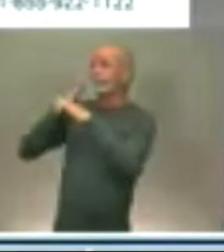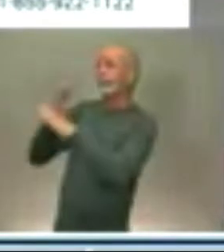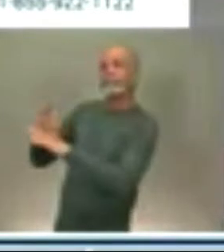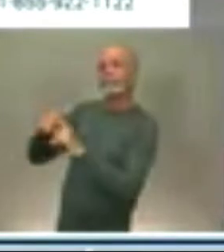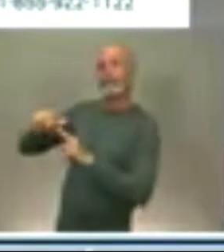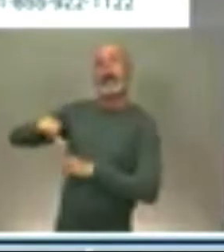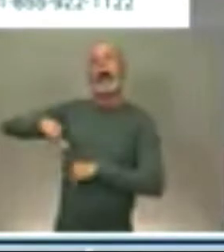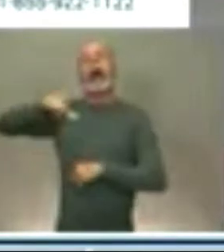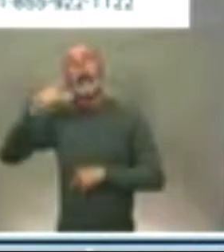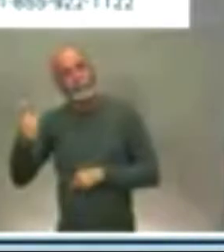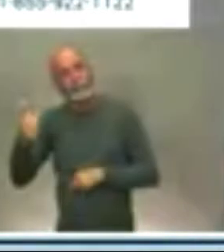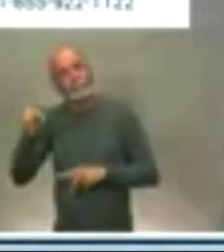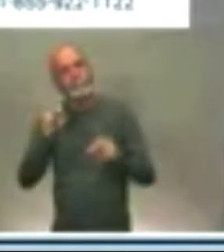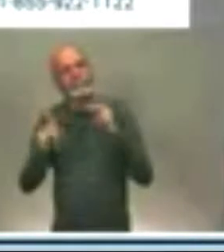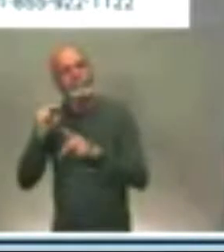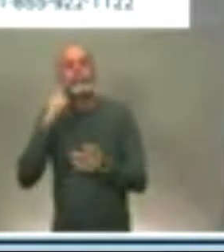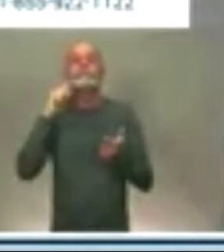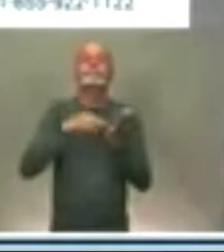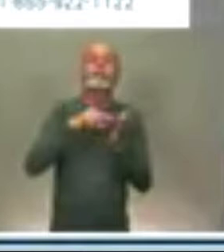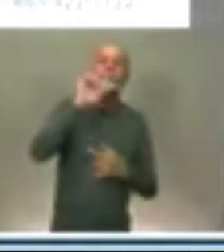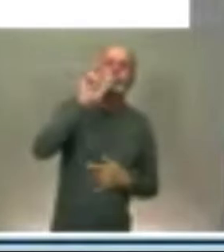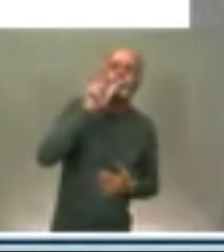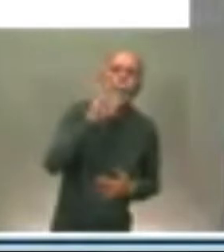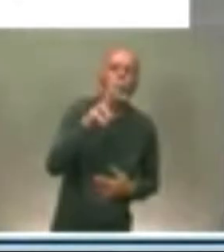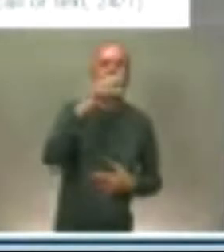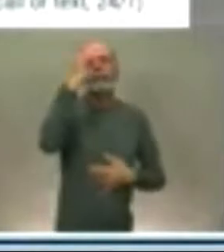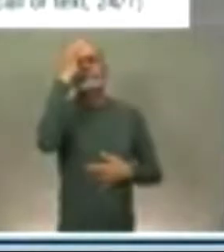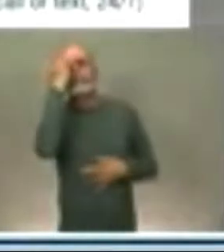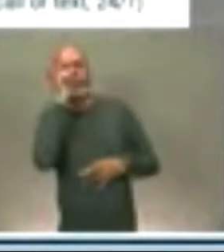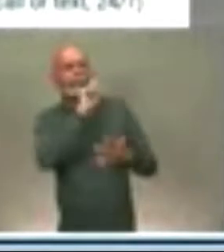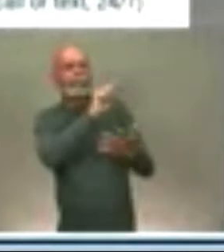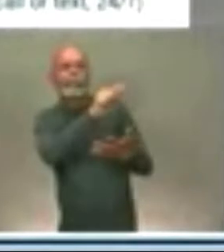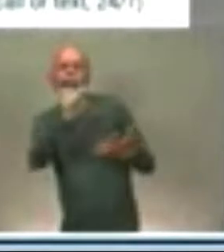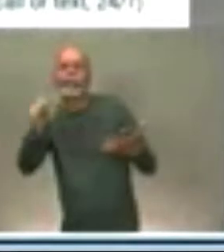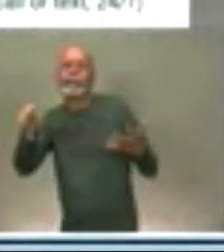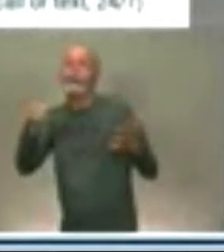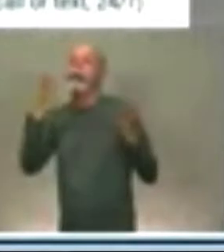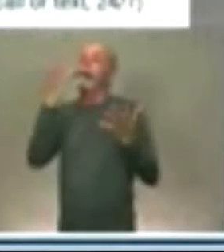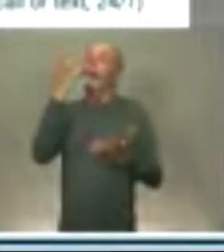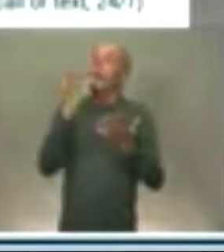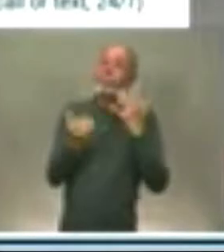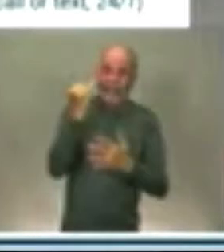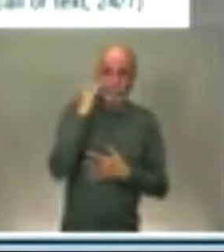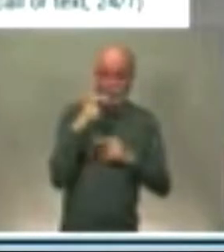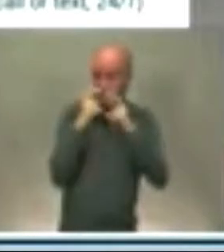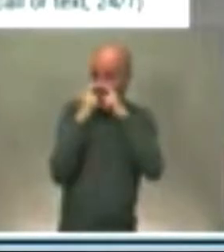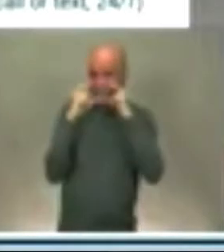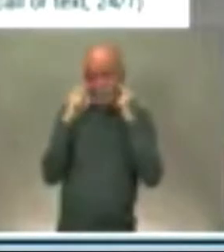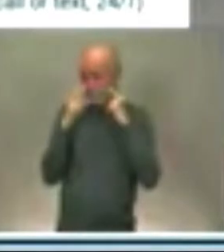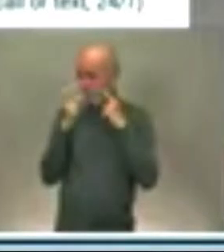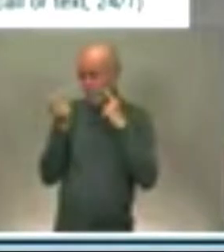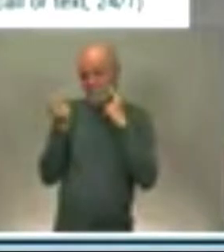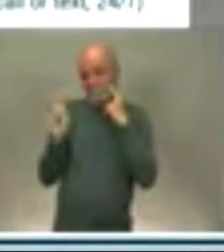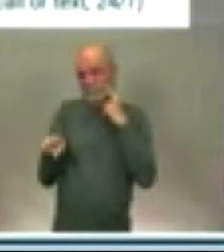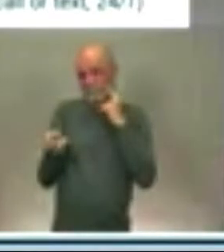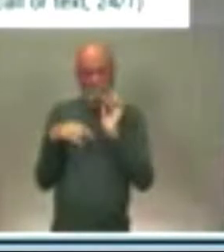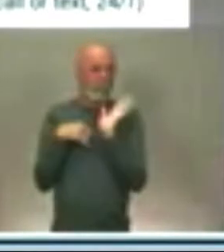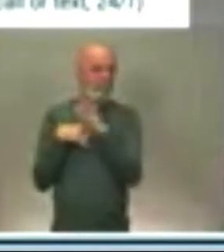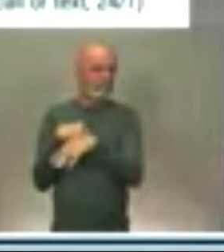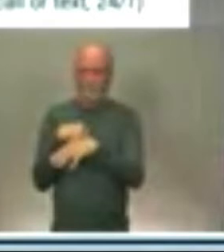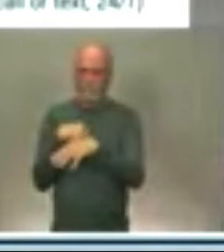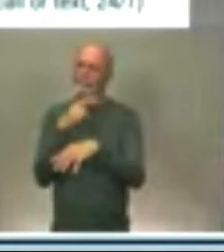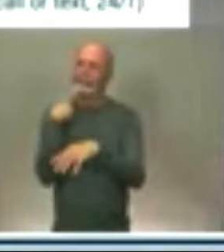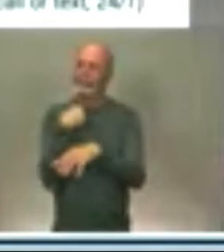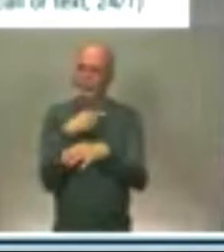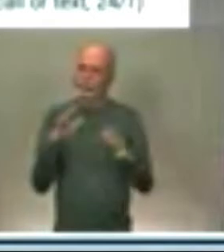though masks won't be mandatory in most places, we still strongly recommend that you keep wearing them in indoor public